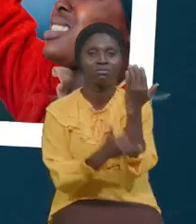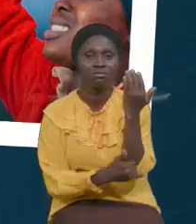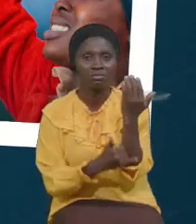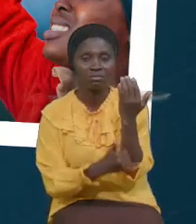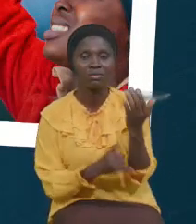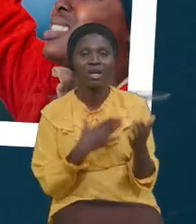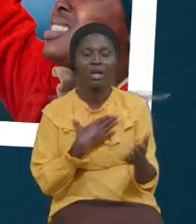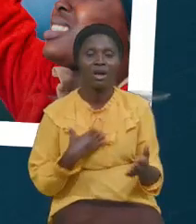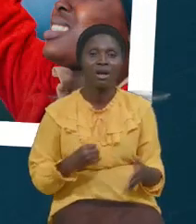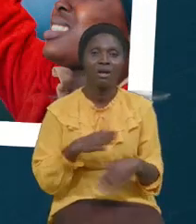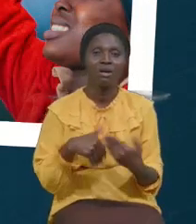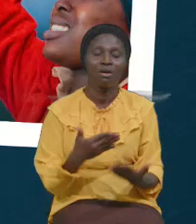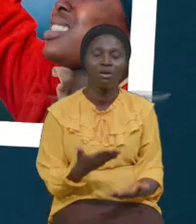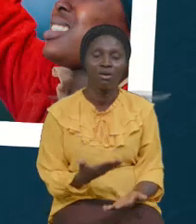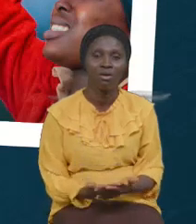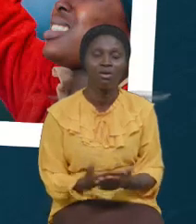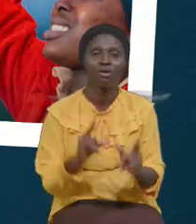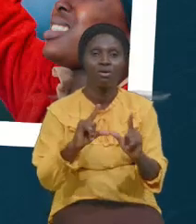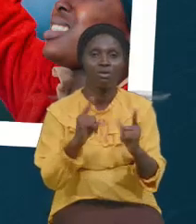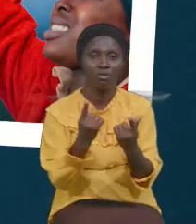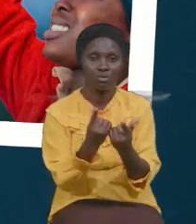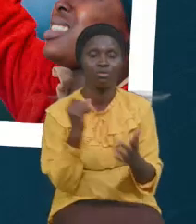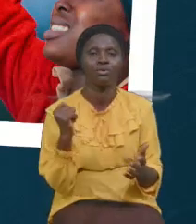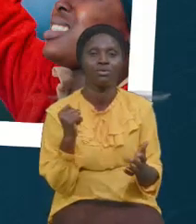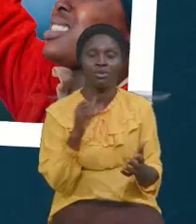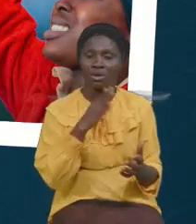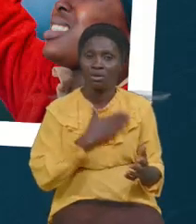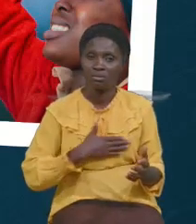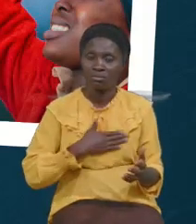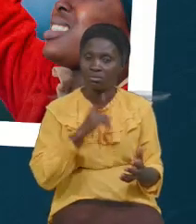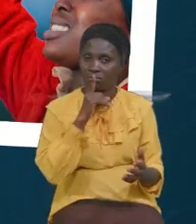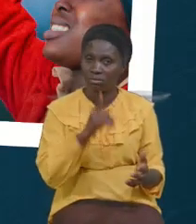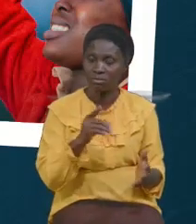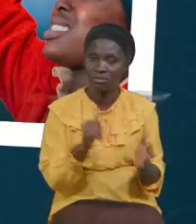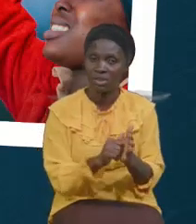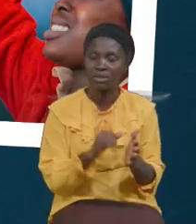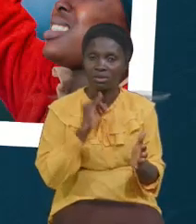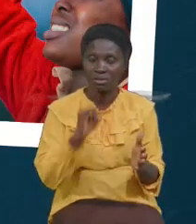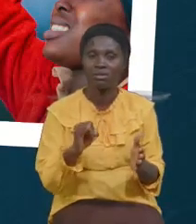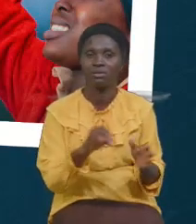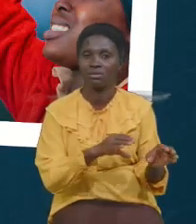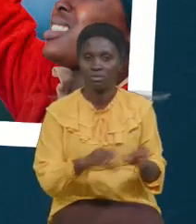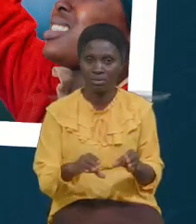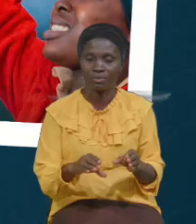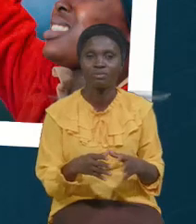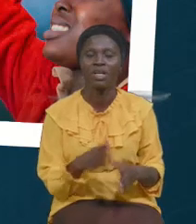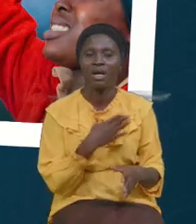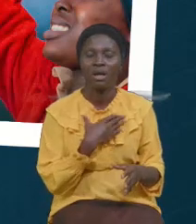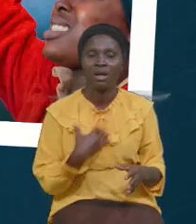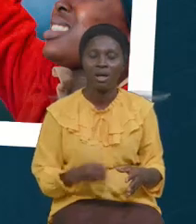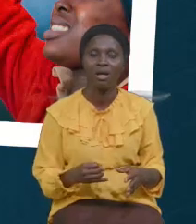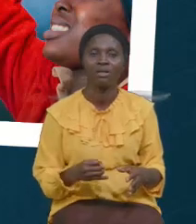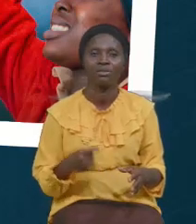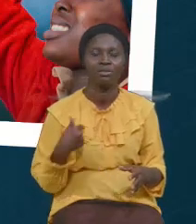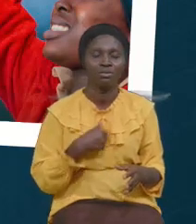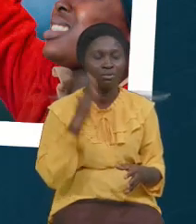all groups. Make sure that is done and details will be communicated to